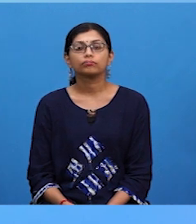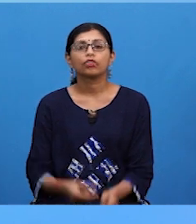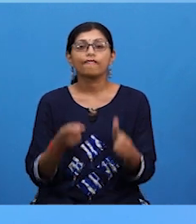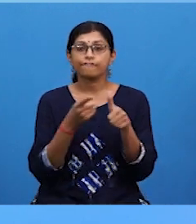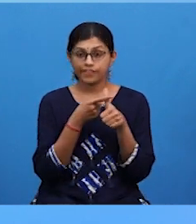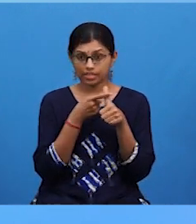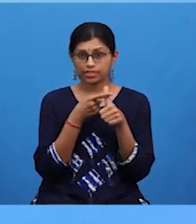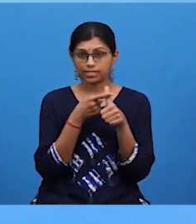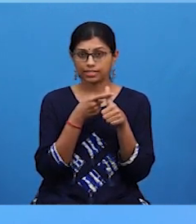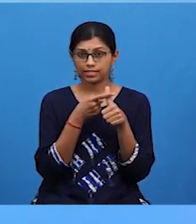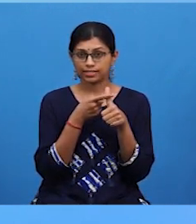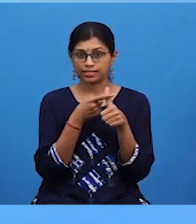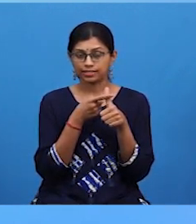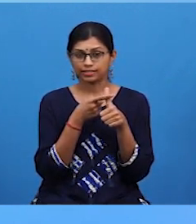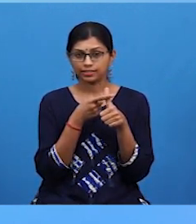First,